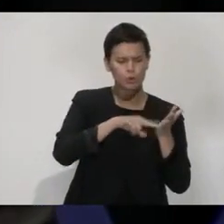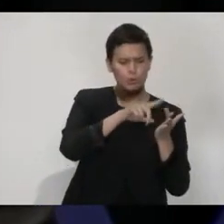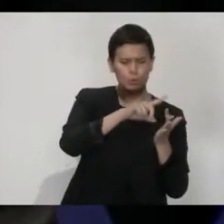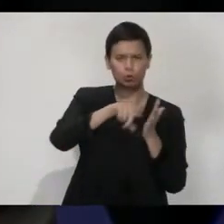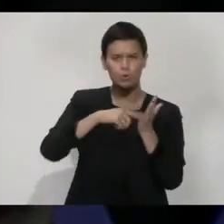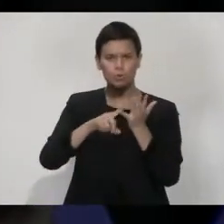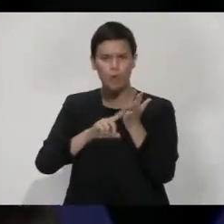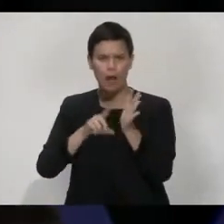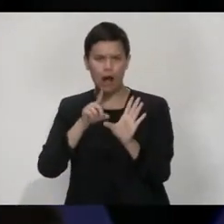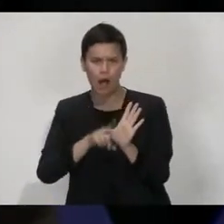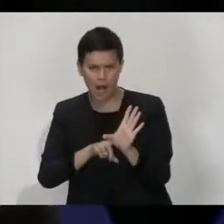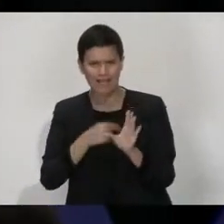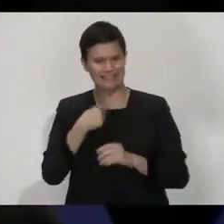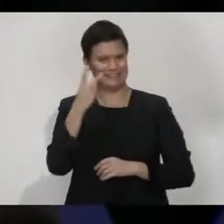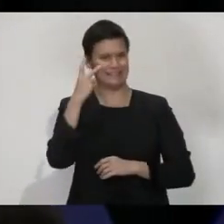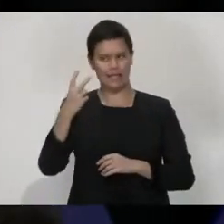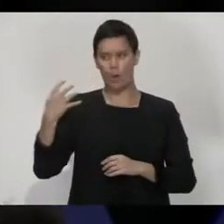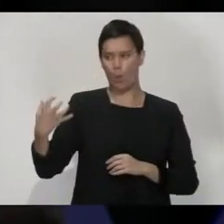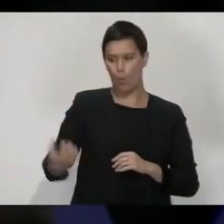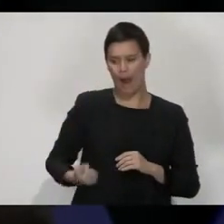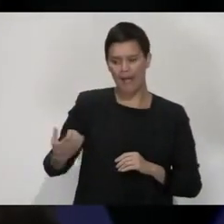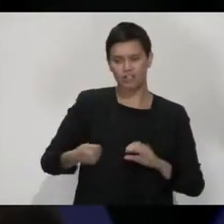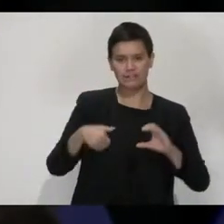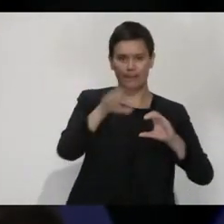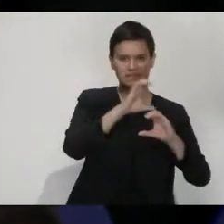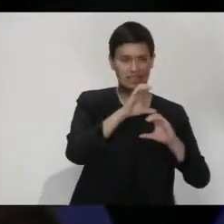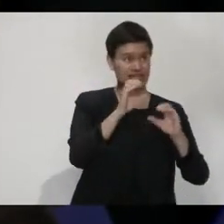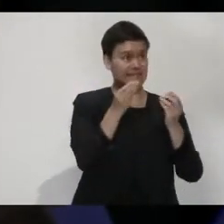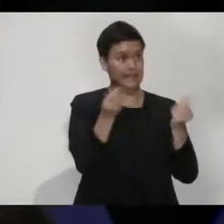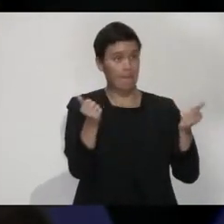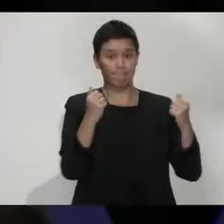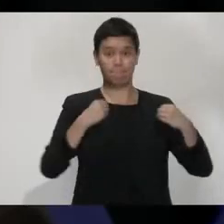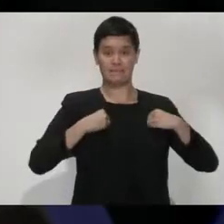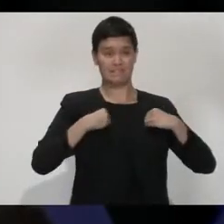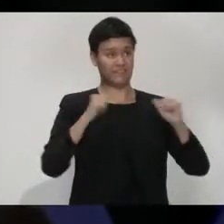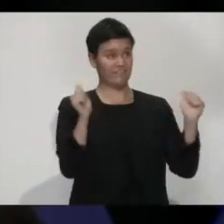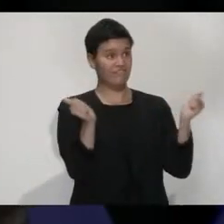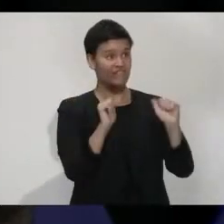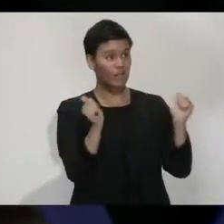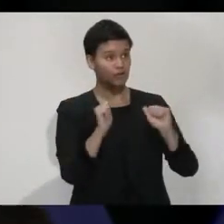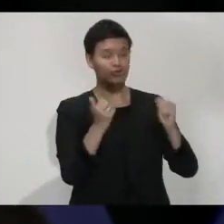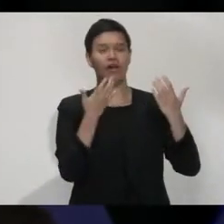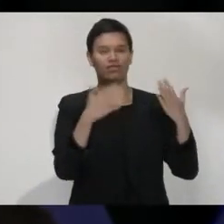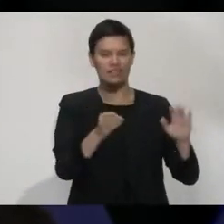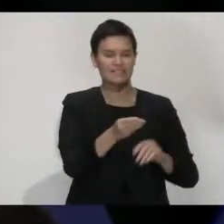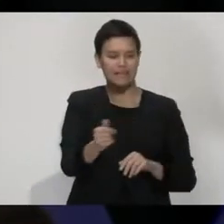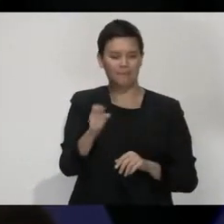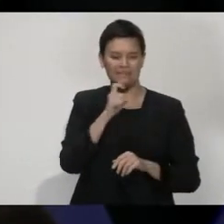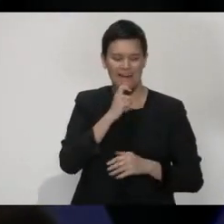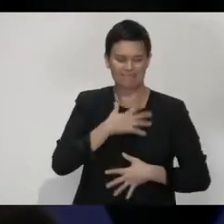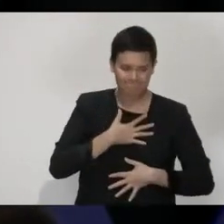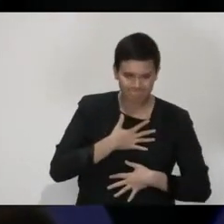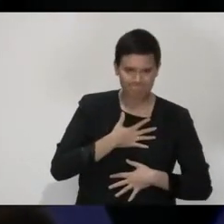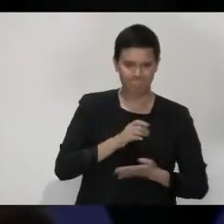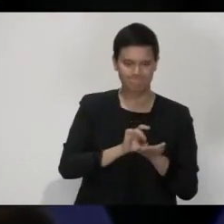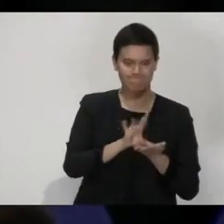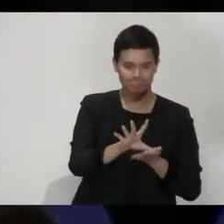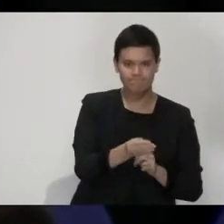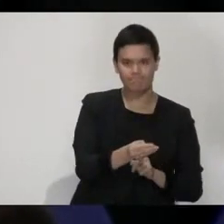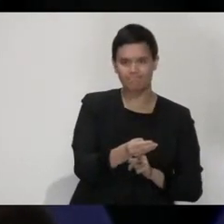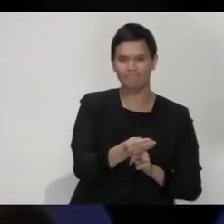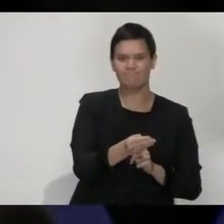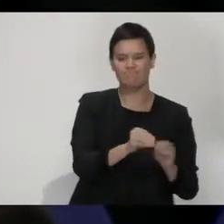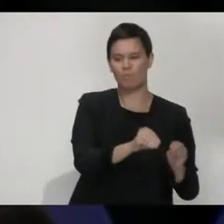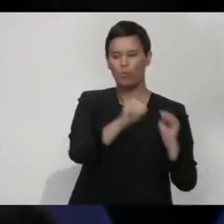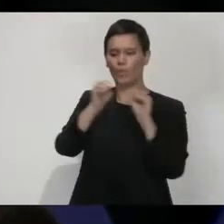but I also don't want to diminish the experience of those more than 6,000 people who have moved on to income support. It's tough for them, and